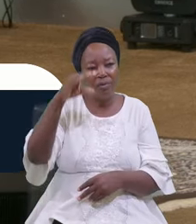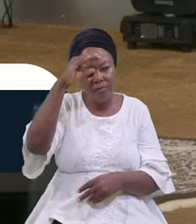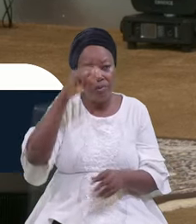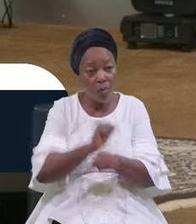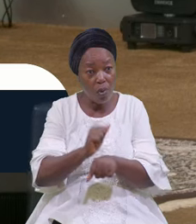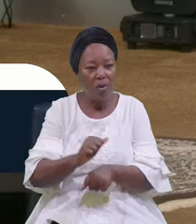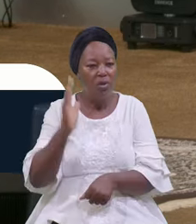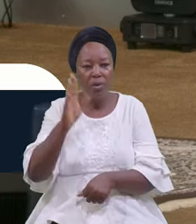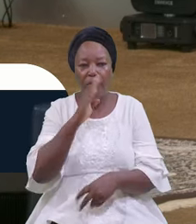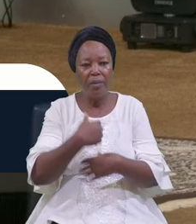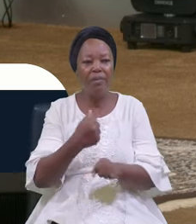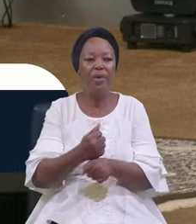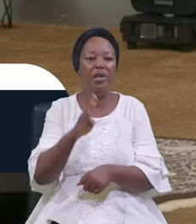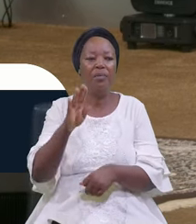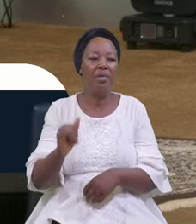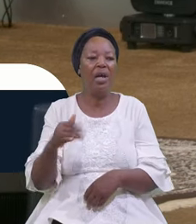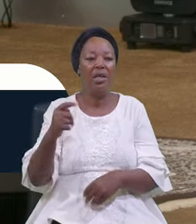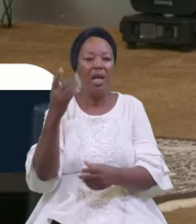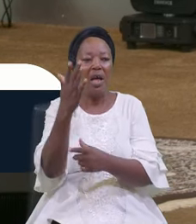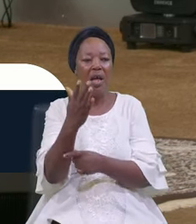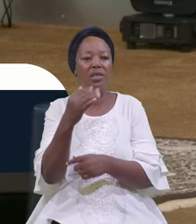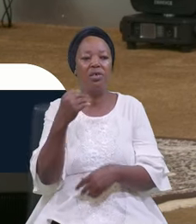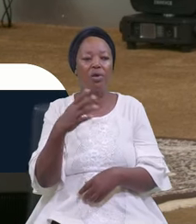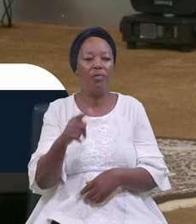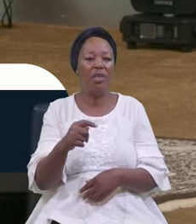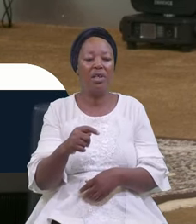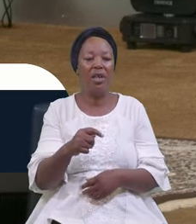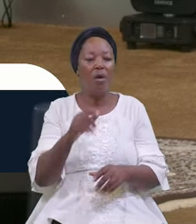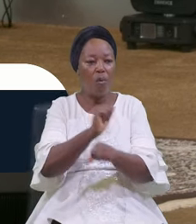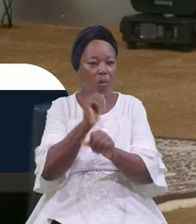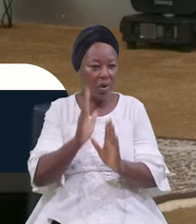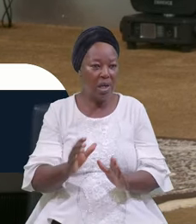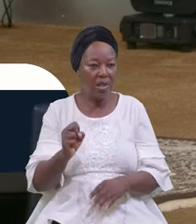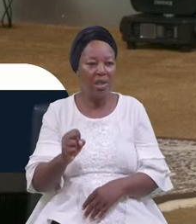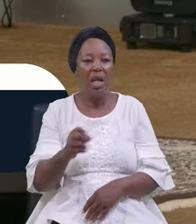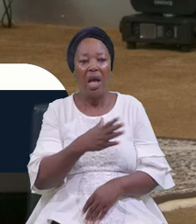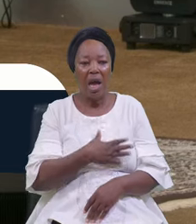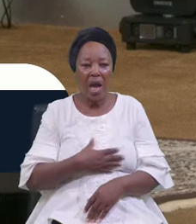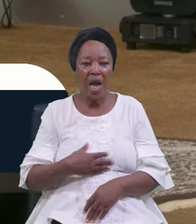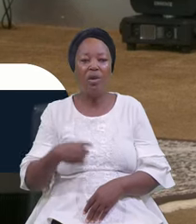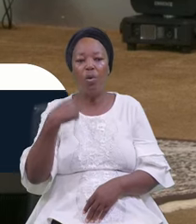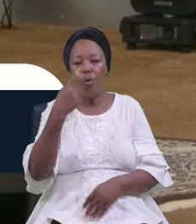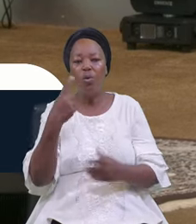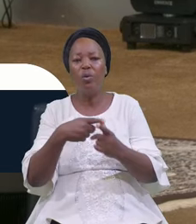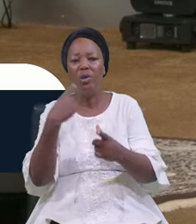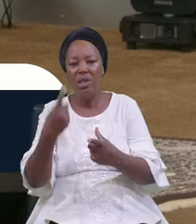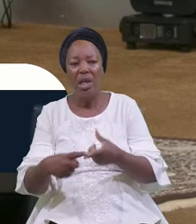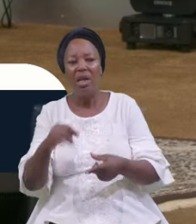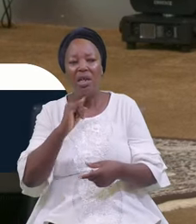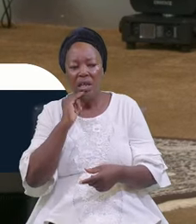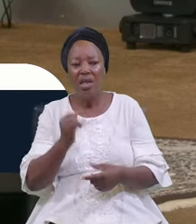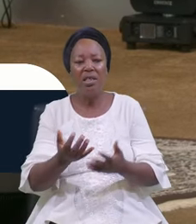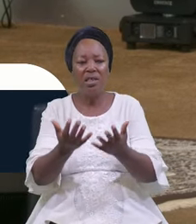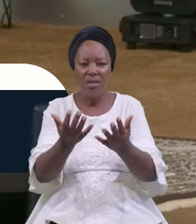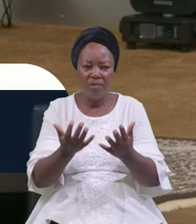made by the hands of artificers. And who then is willing?